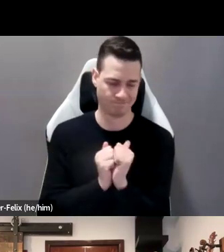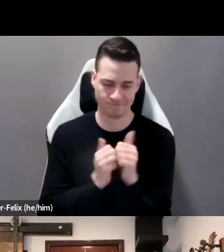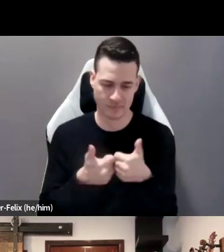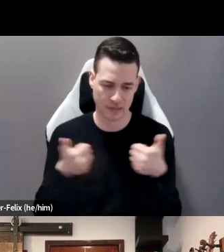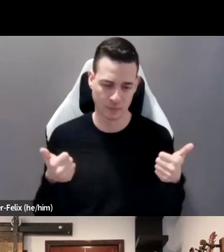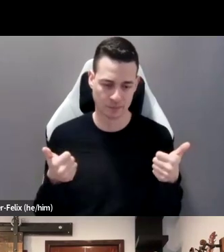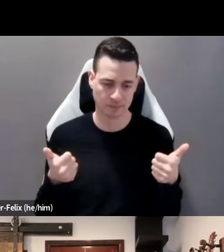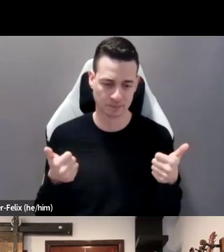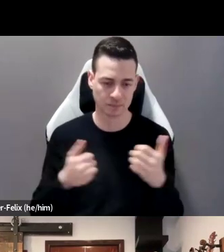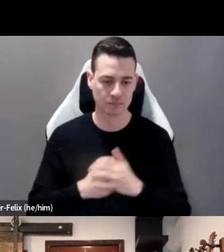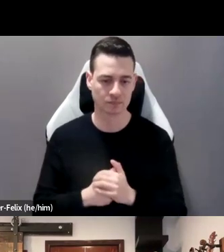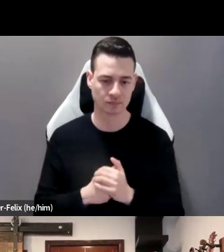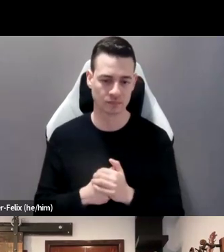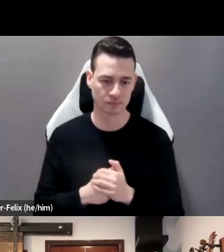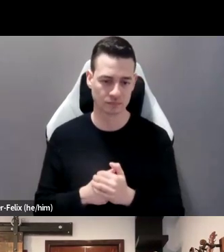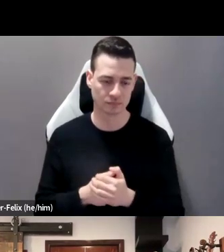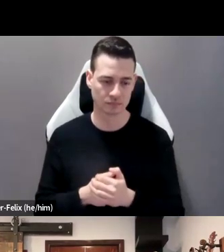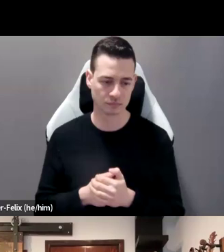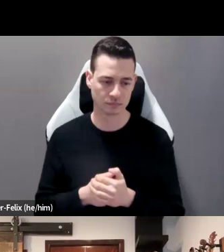And I just remember that the